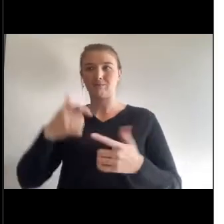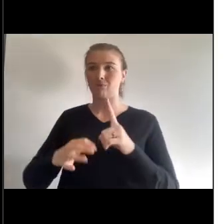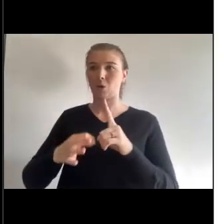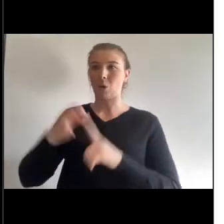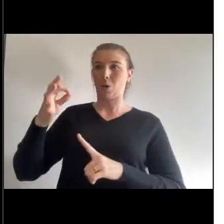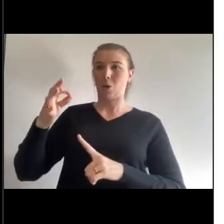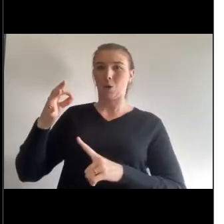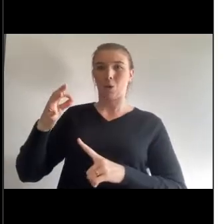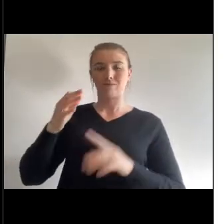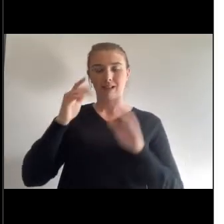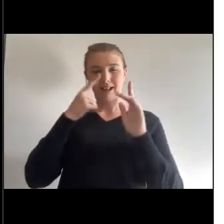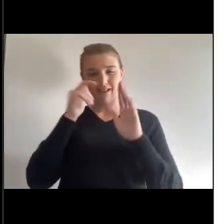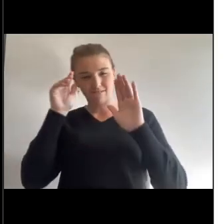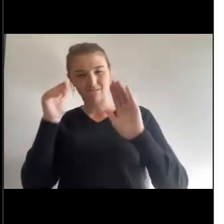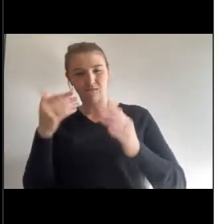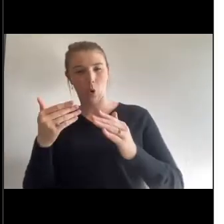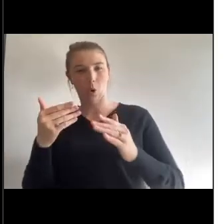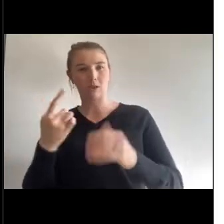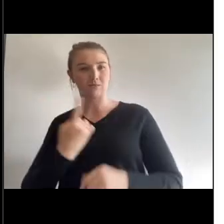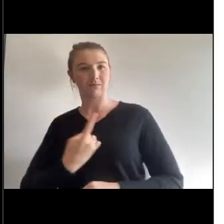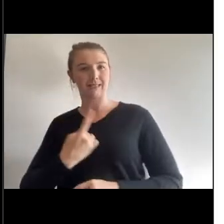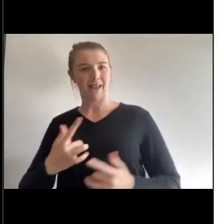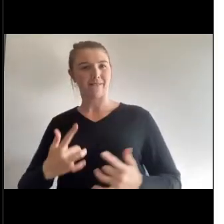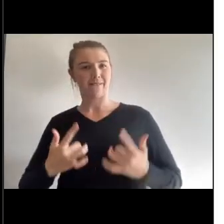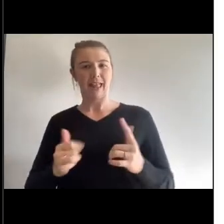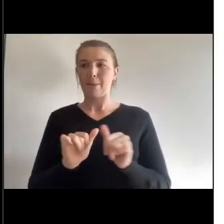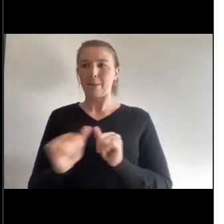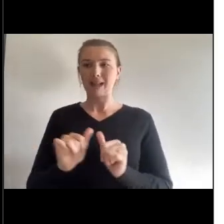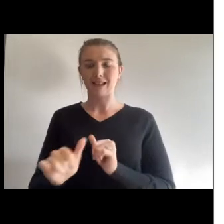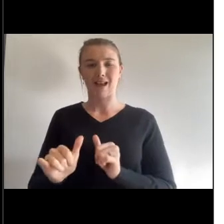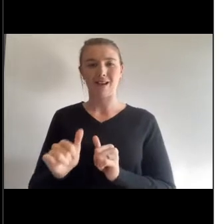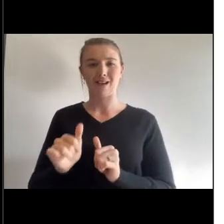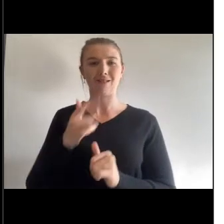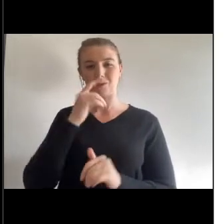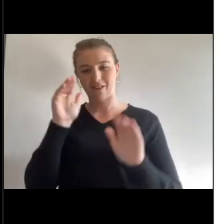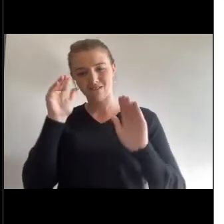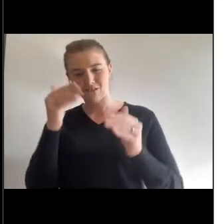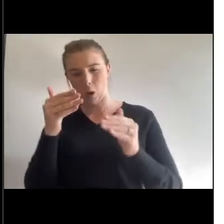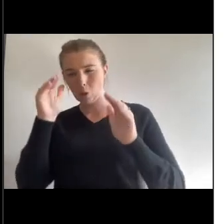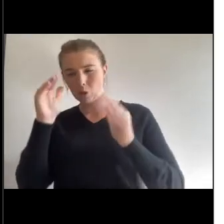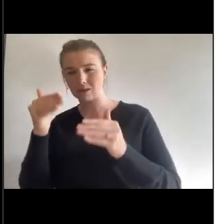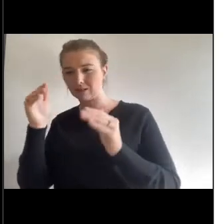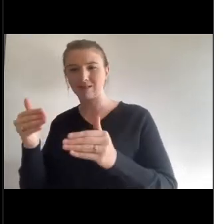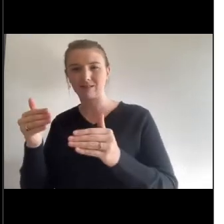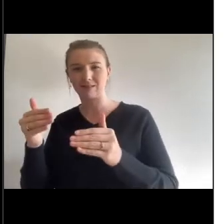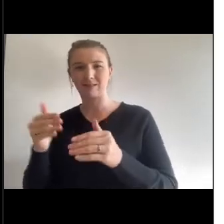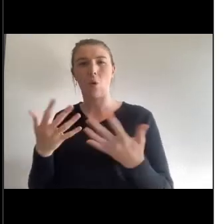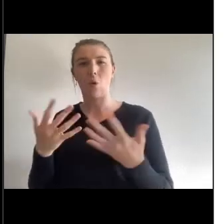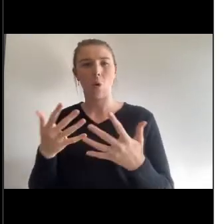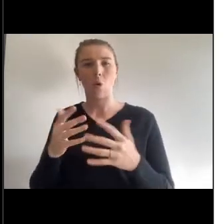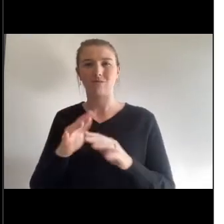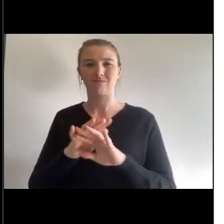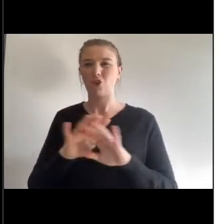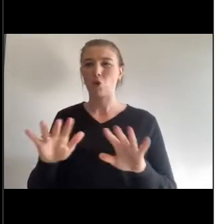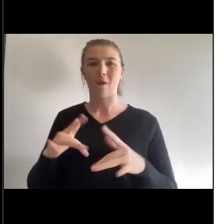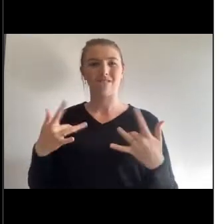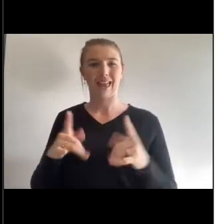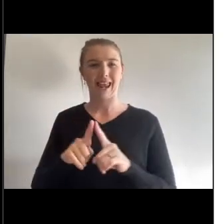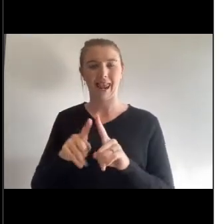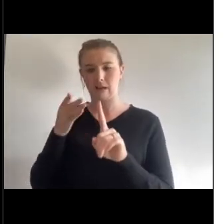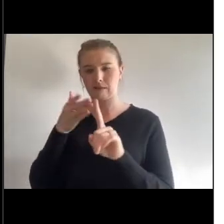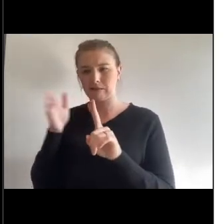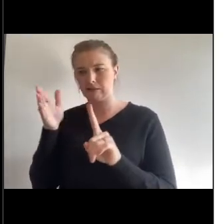can focus on whatever it is that you're supposed to be focusing on, rather than feeling distracted,